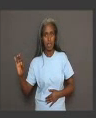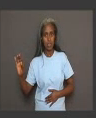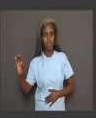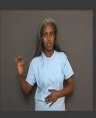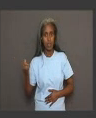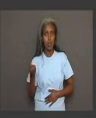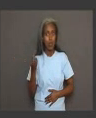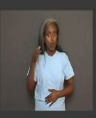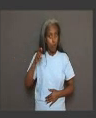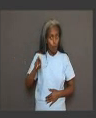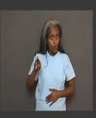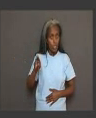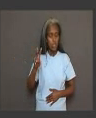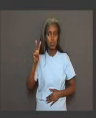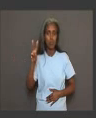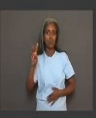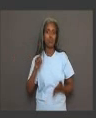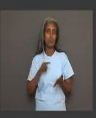29, or